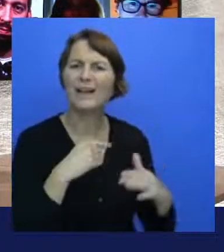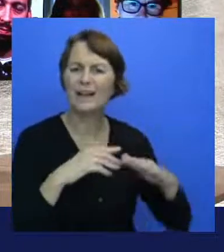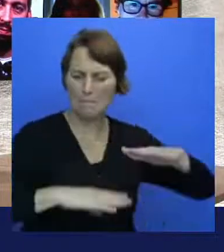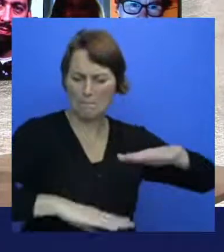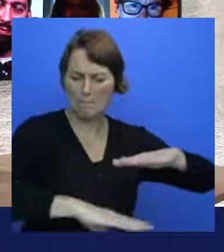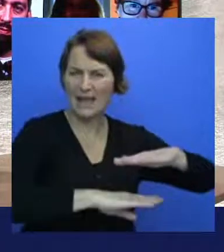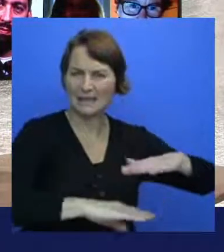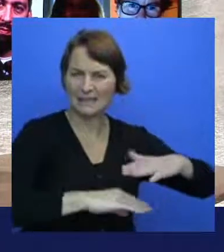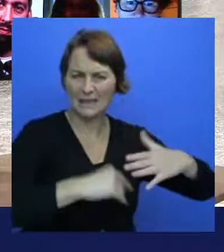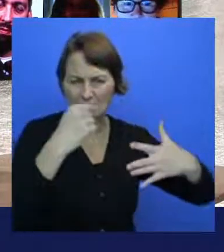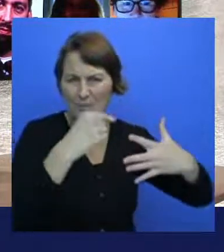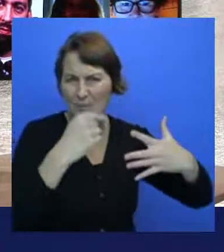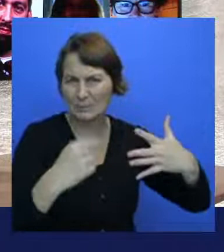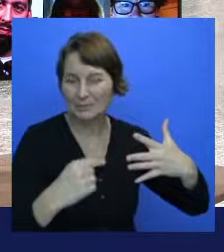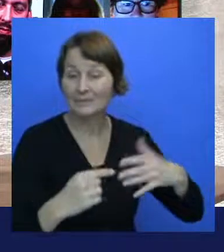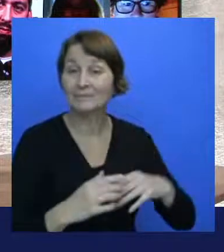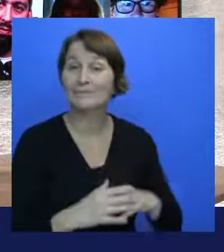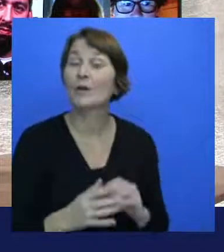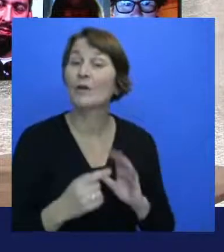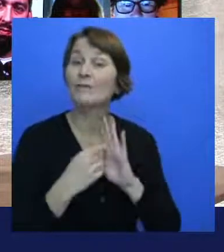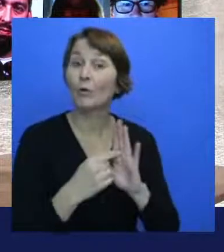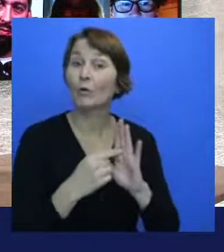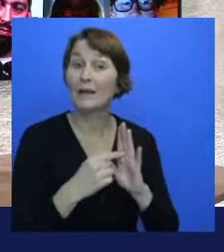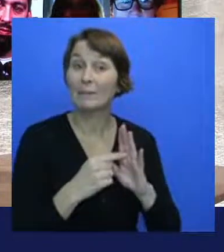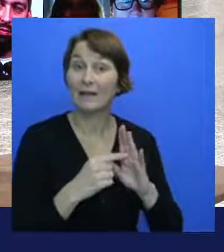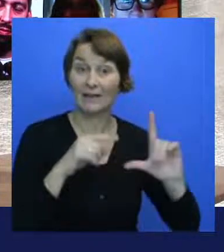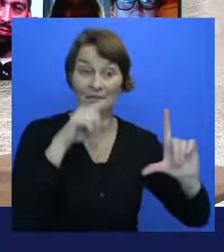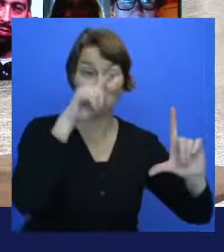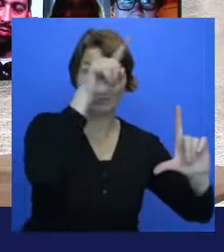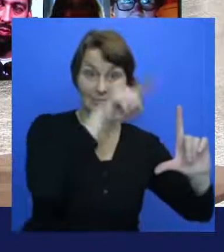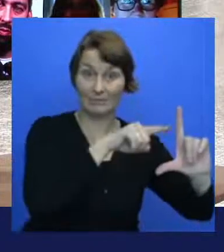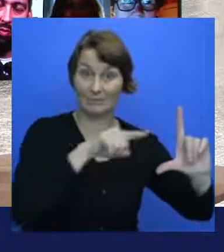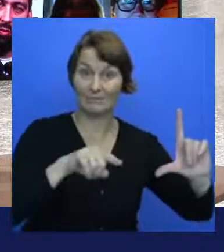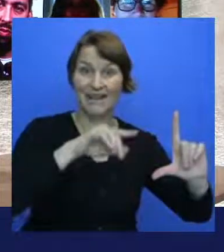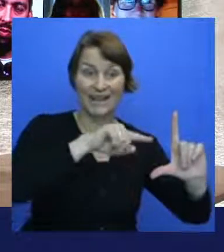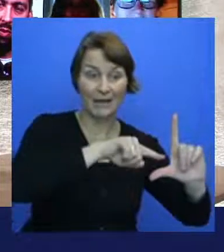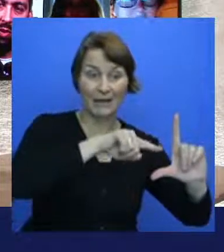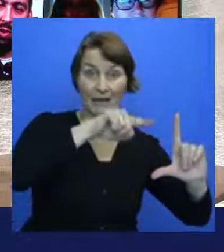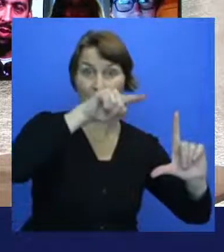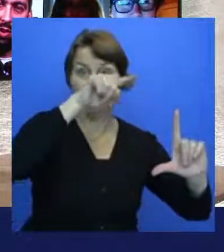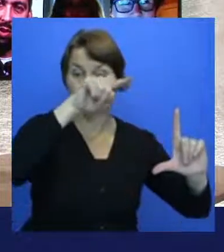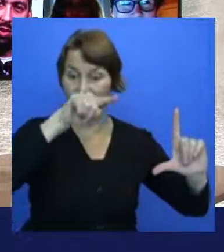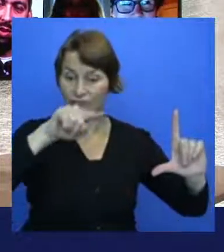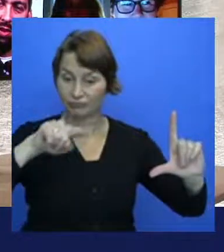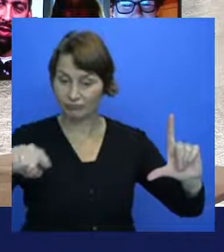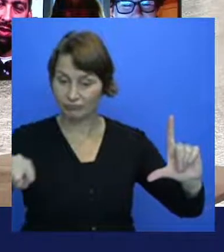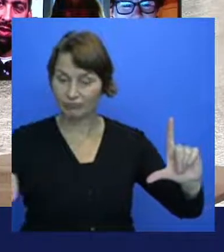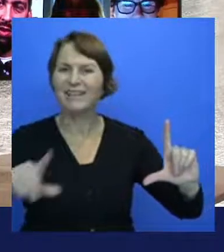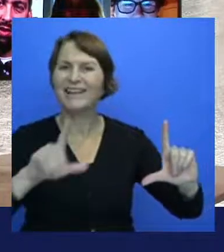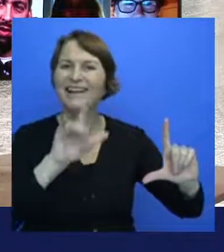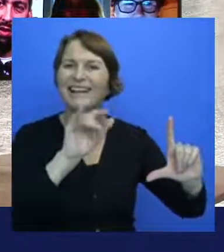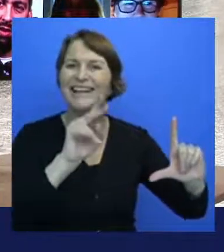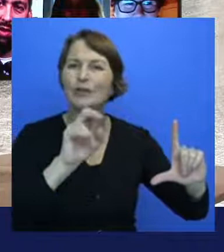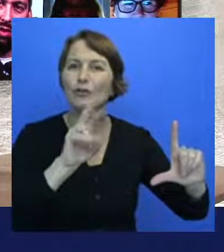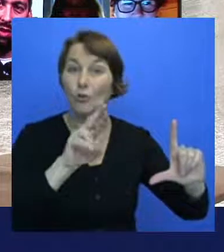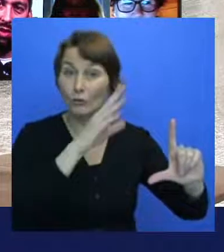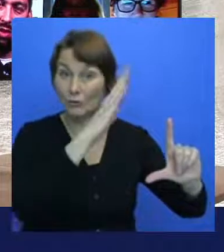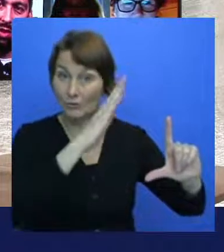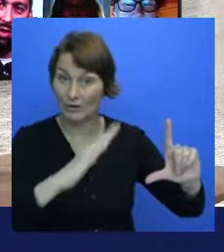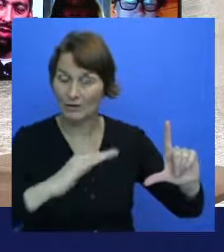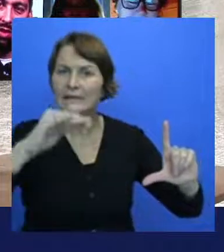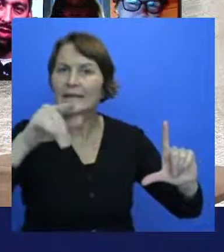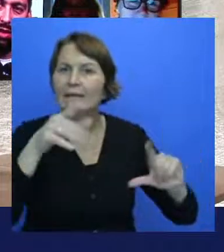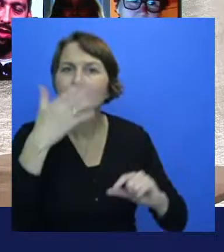if you do linear regression, it's you have rules. And if you don't know the rules, the thing is that if you start using